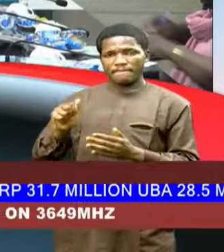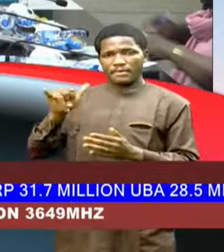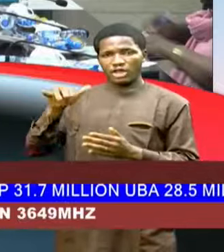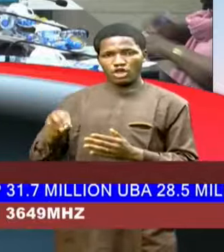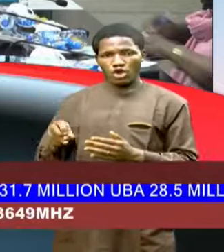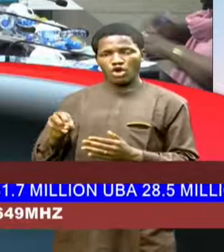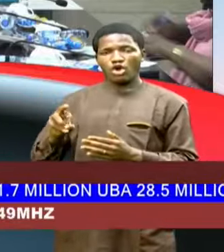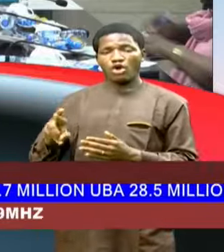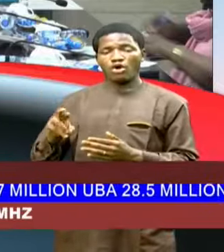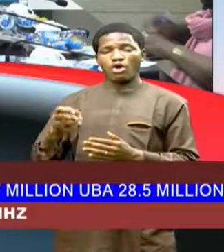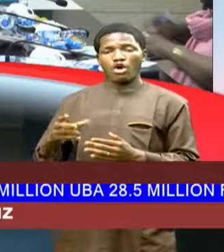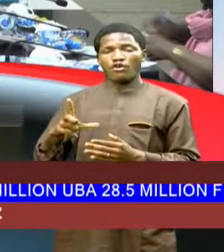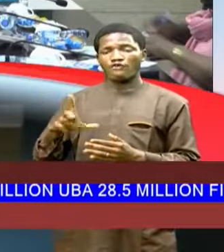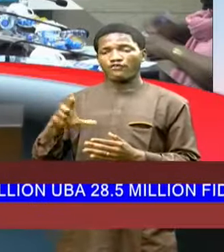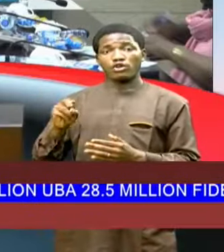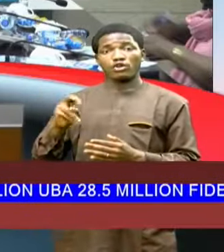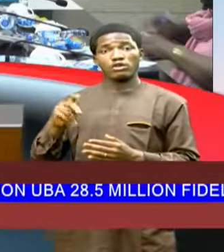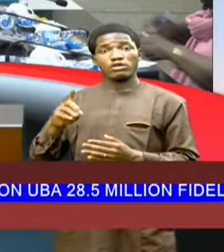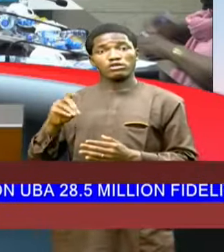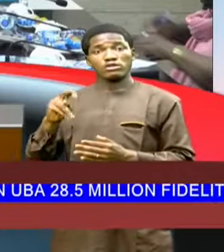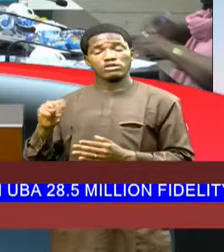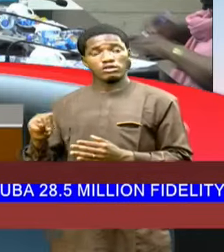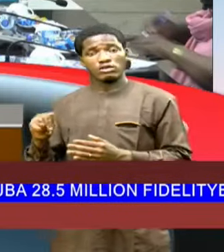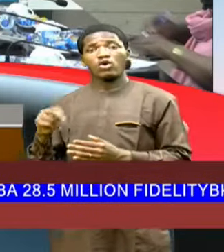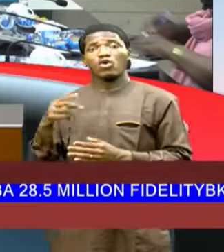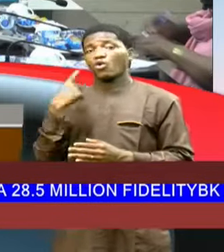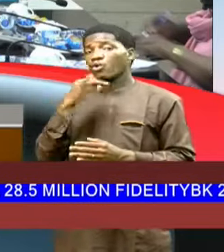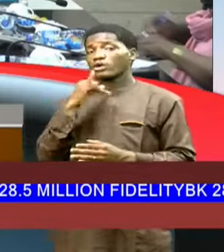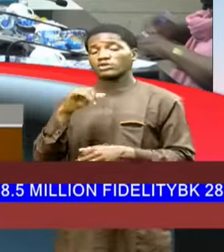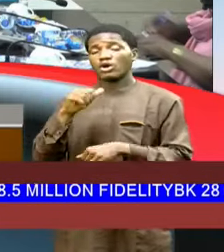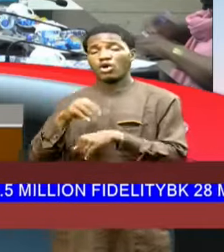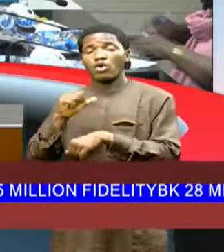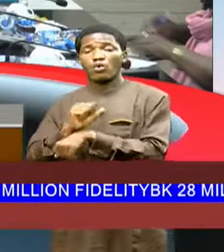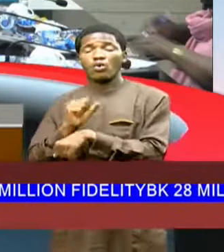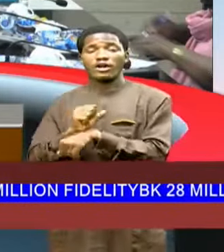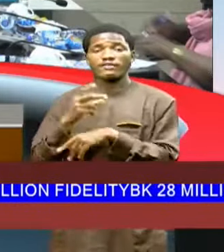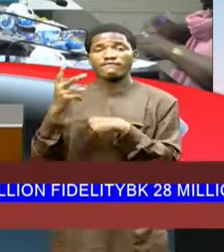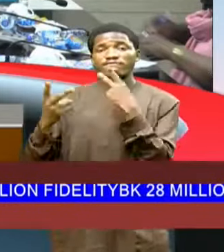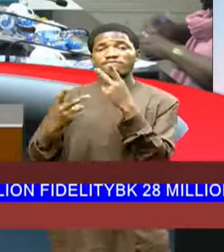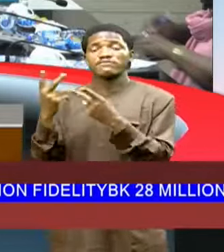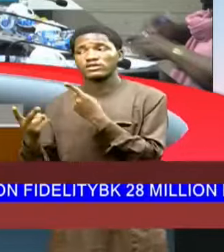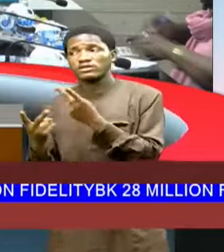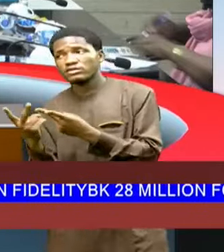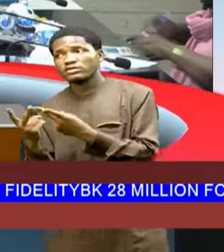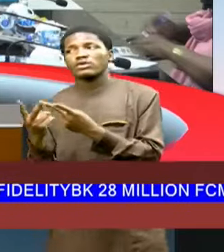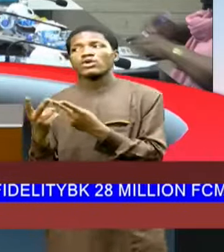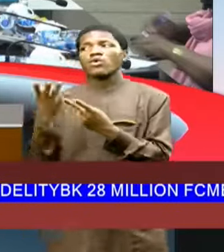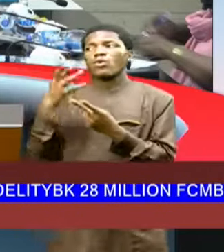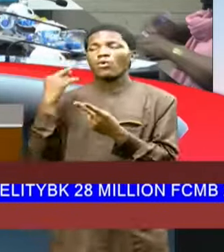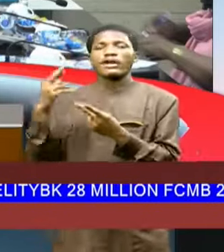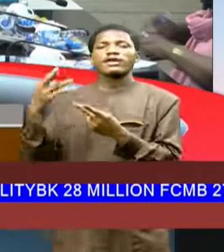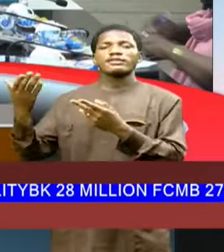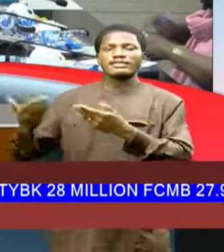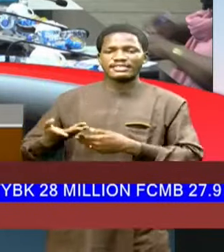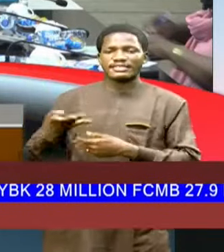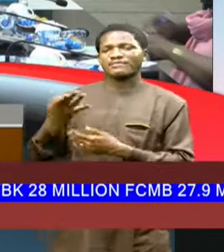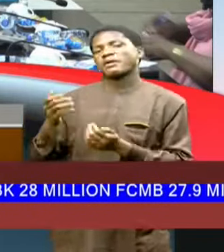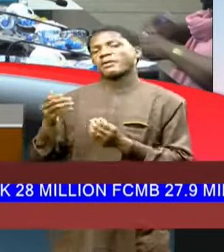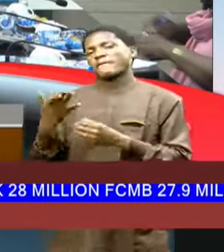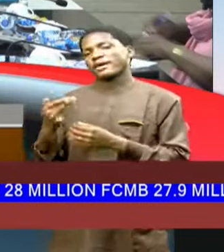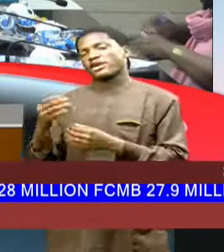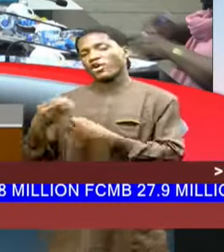who is on a working visit, and his team were received by the Permanent Secretary, Career Management Office, in the office of the head